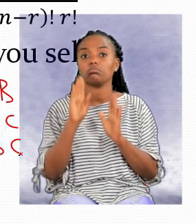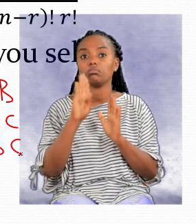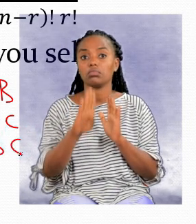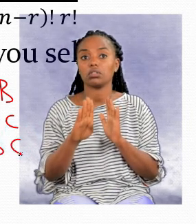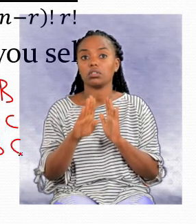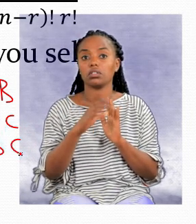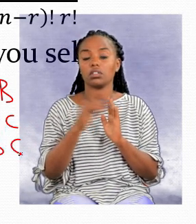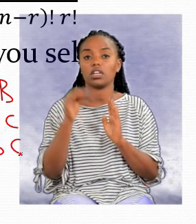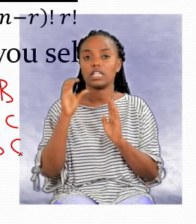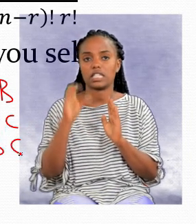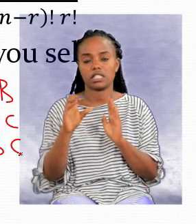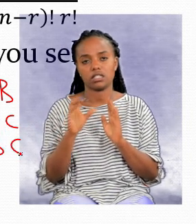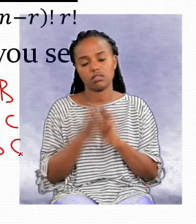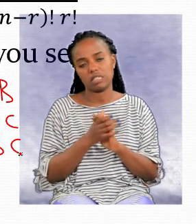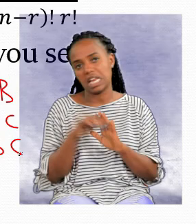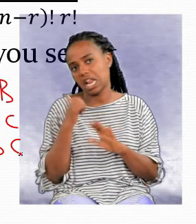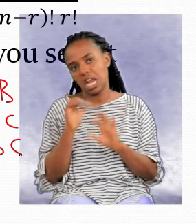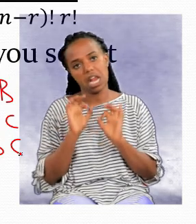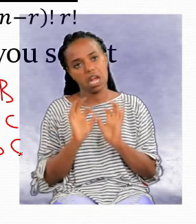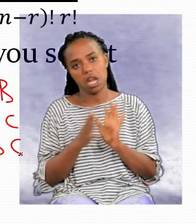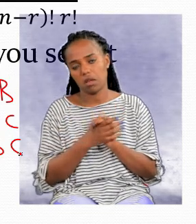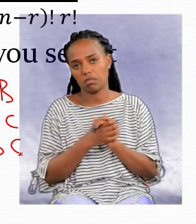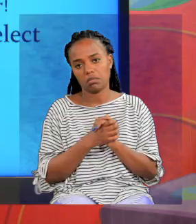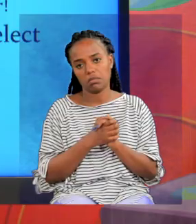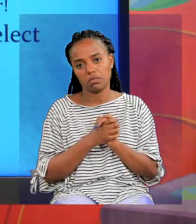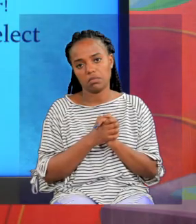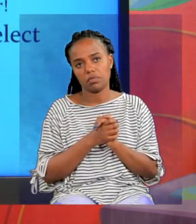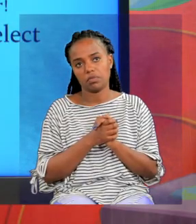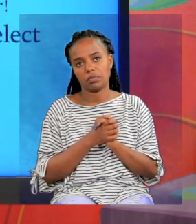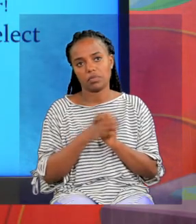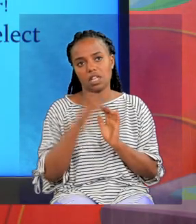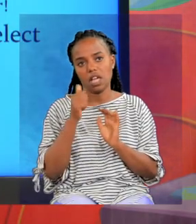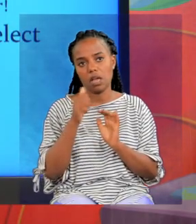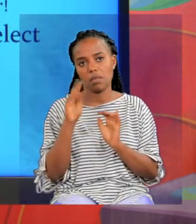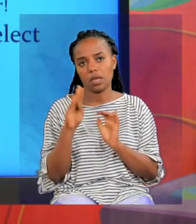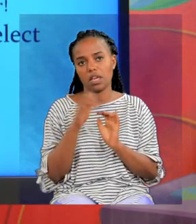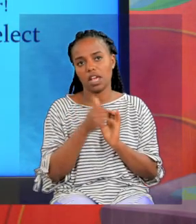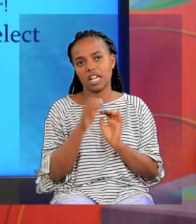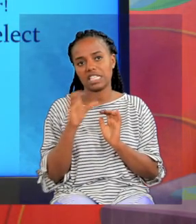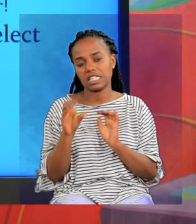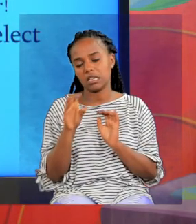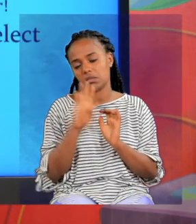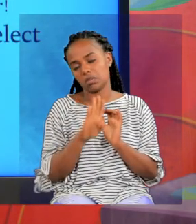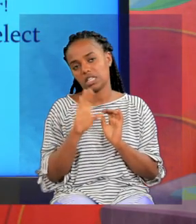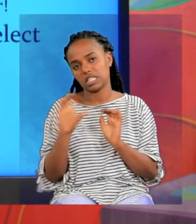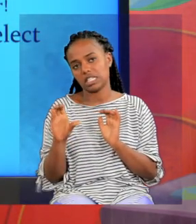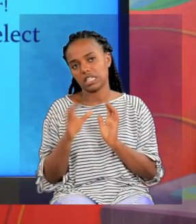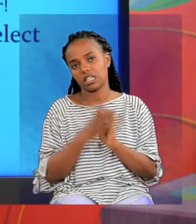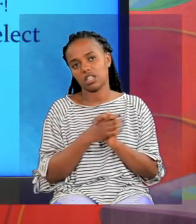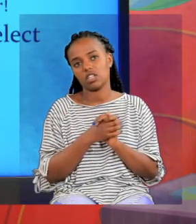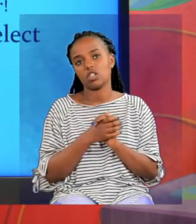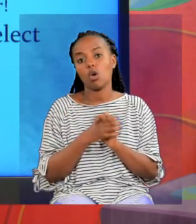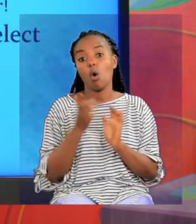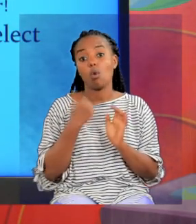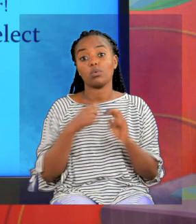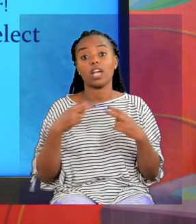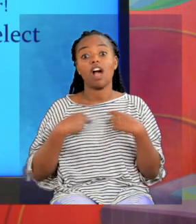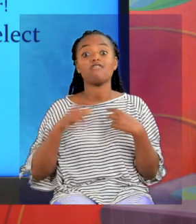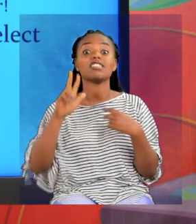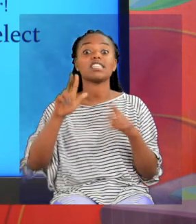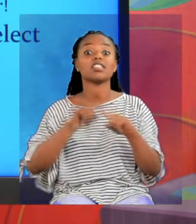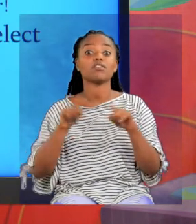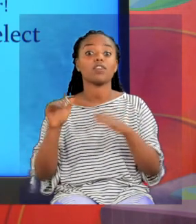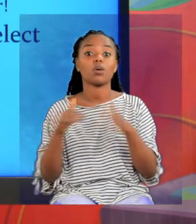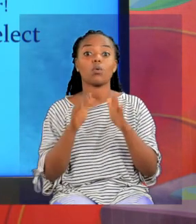There is no other way of selection. Selecting AB, therefore, there is no other way of selection. So we have three different ways